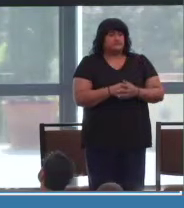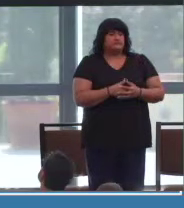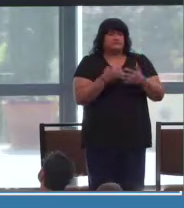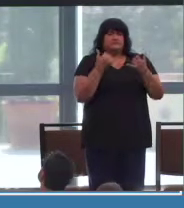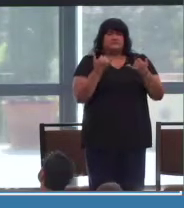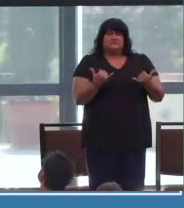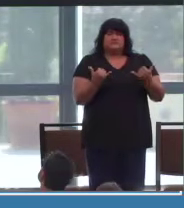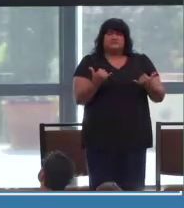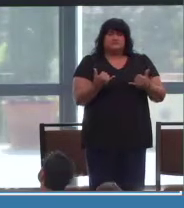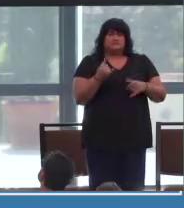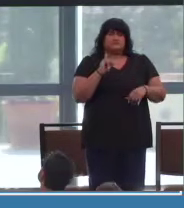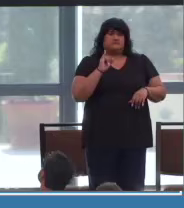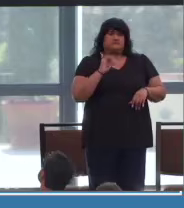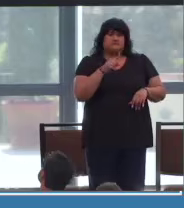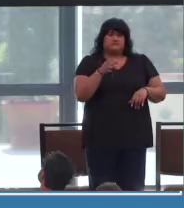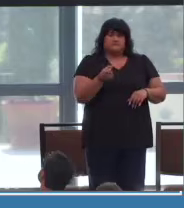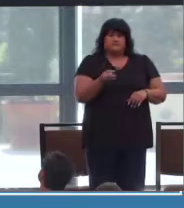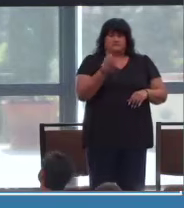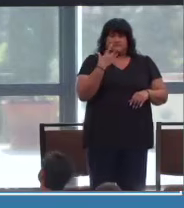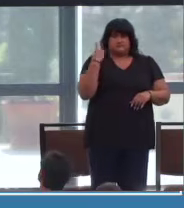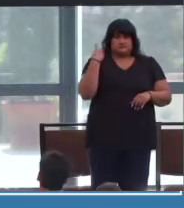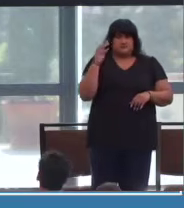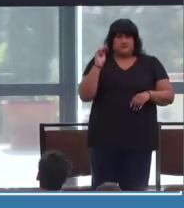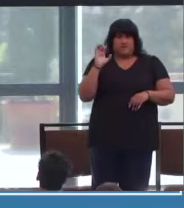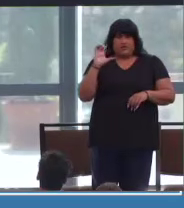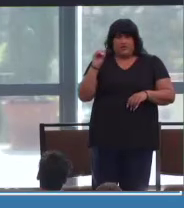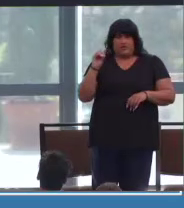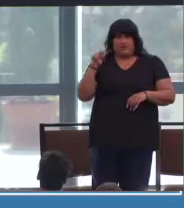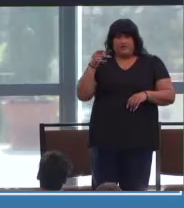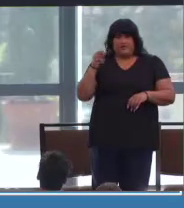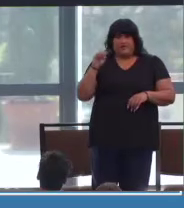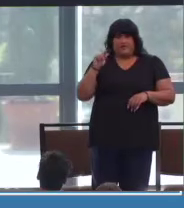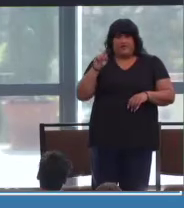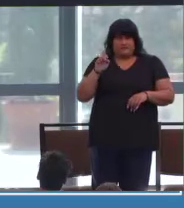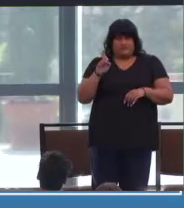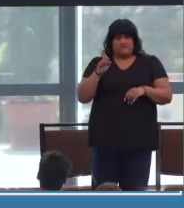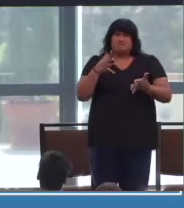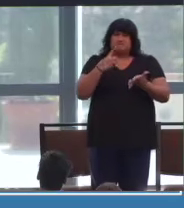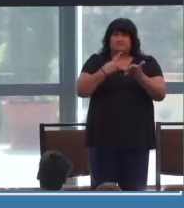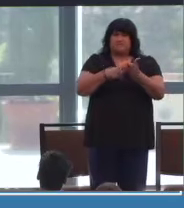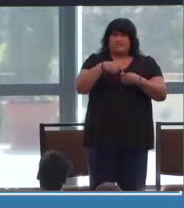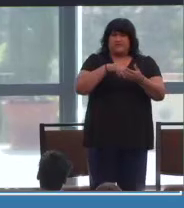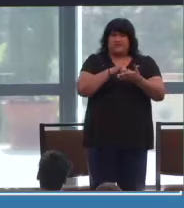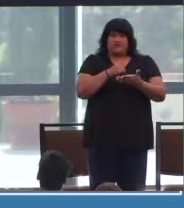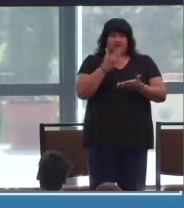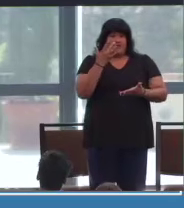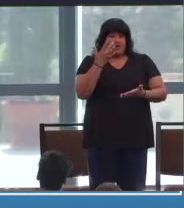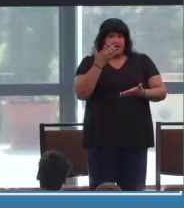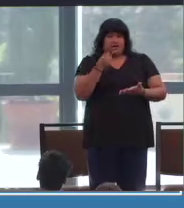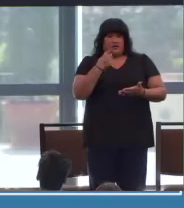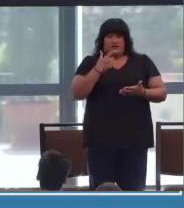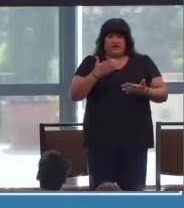Now, what about if you're taking mycophenolate? So we've already talked about if you're taking mycophenolate because you have really active kidney